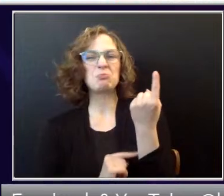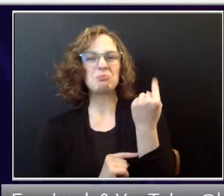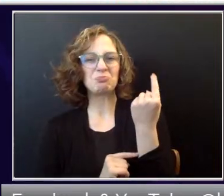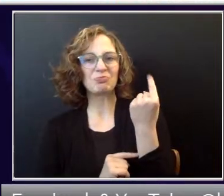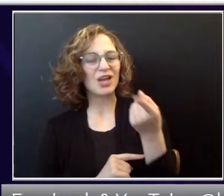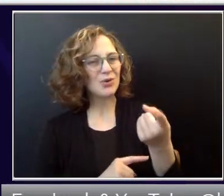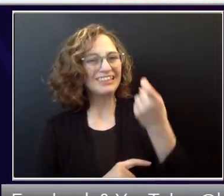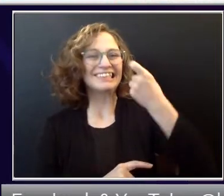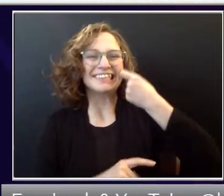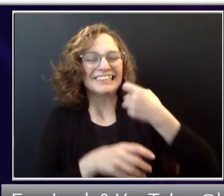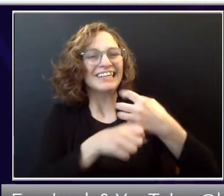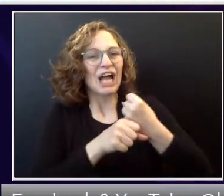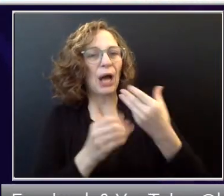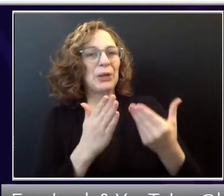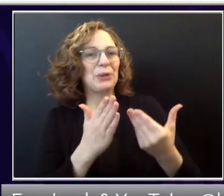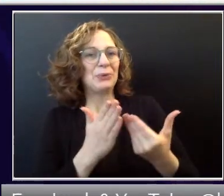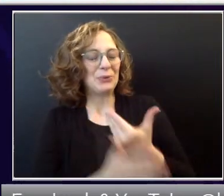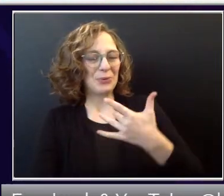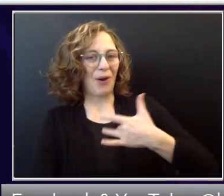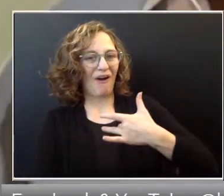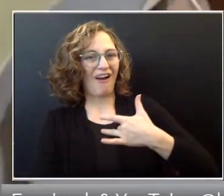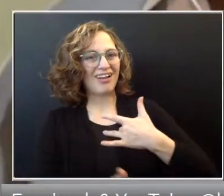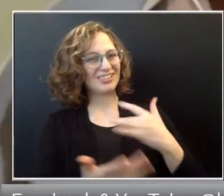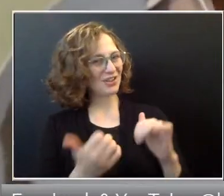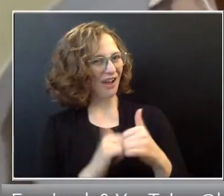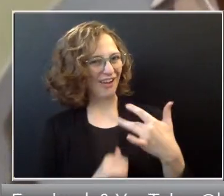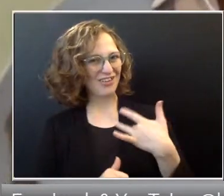feeling today as we approach the year anniversary?